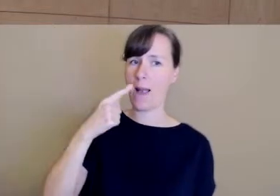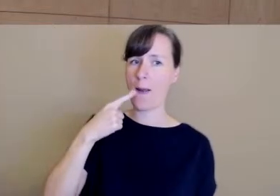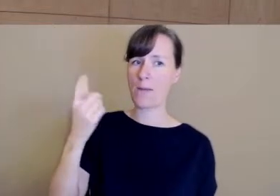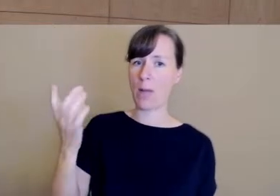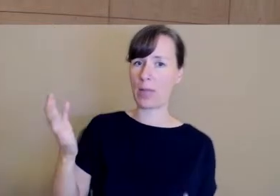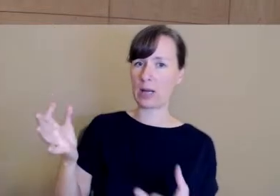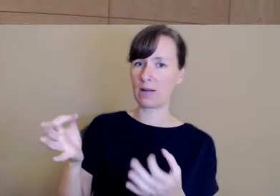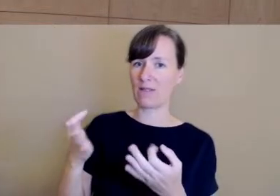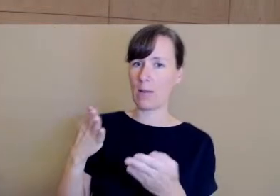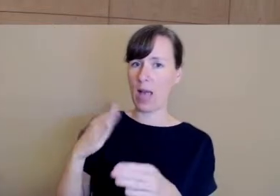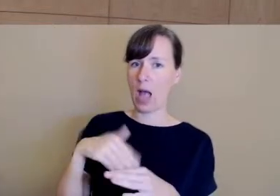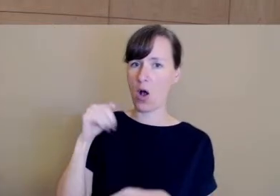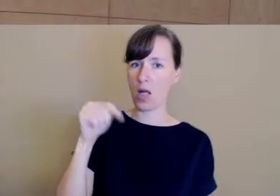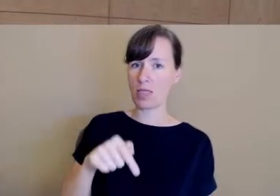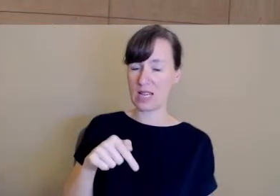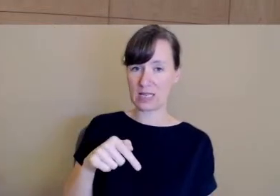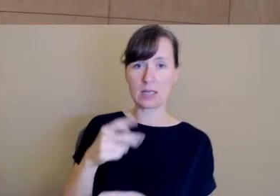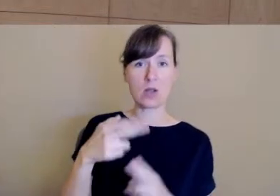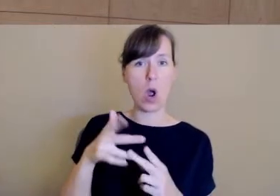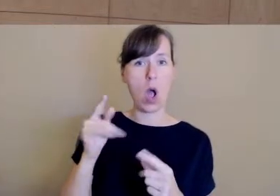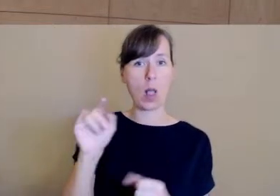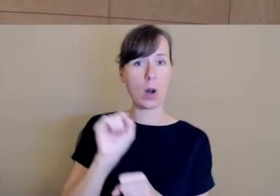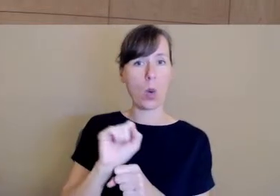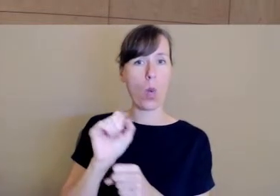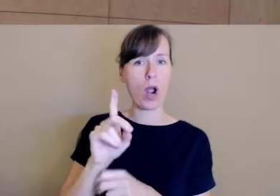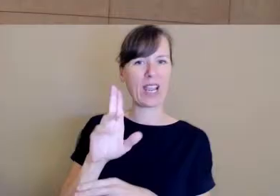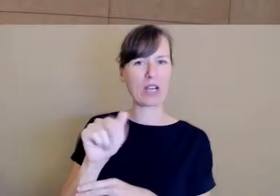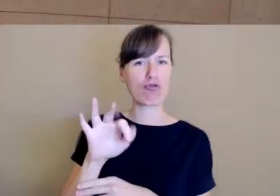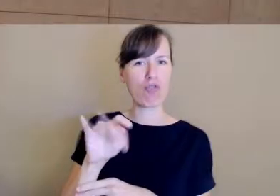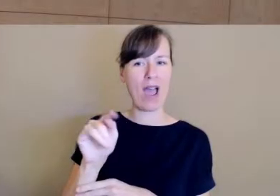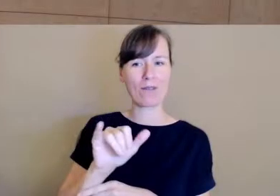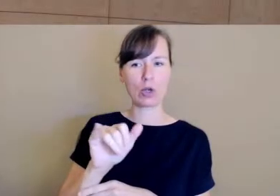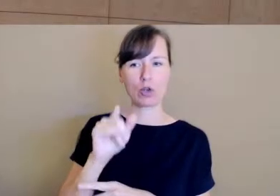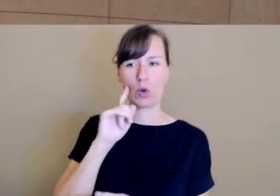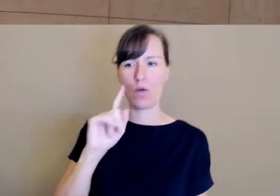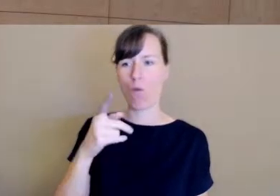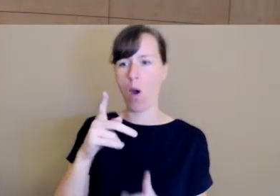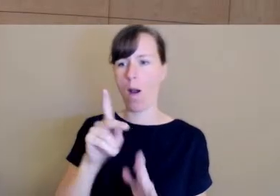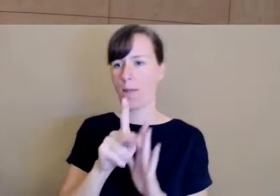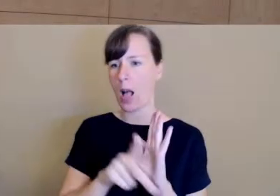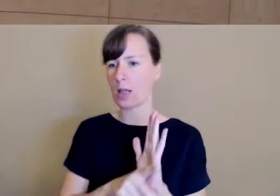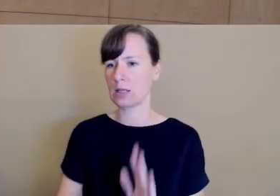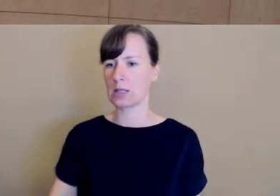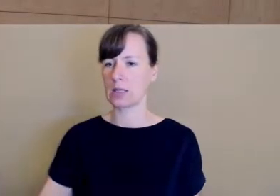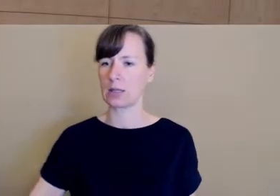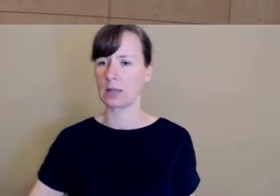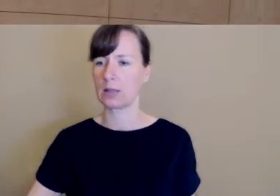draft as well for the policy. Mayor?